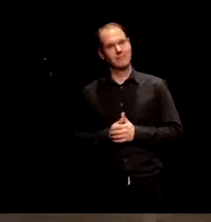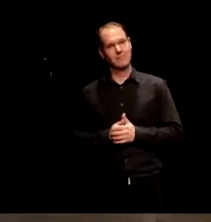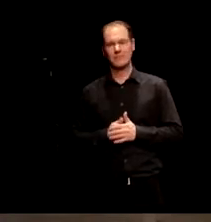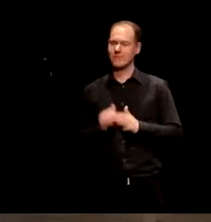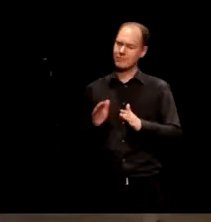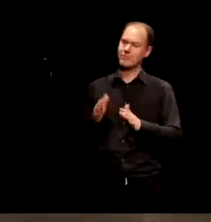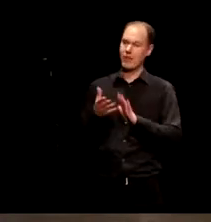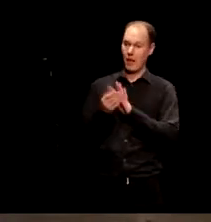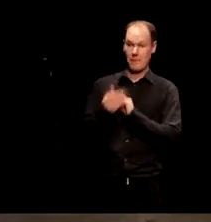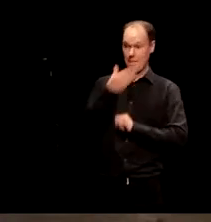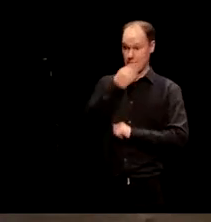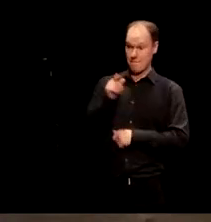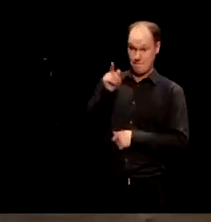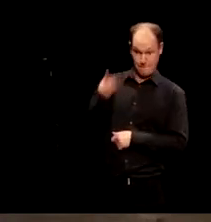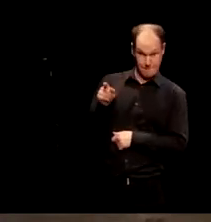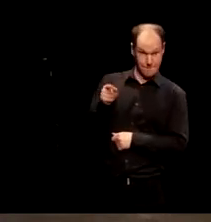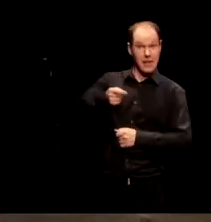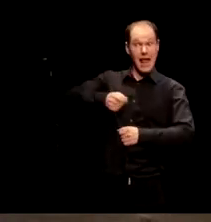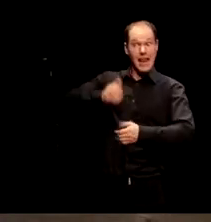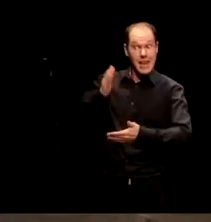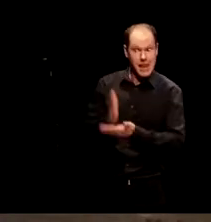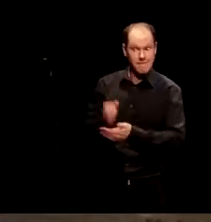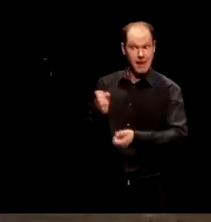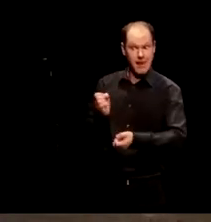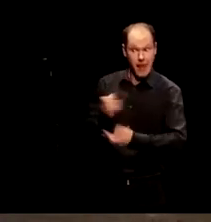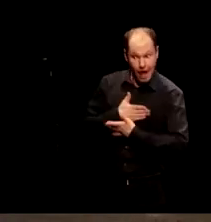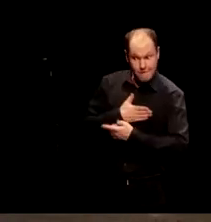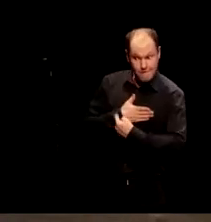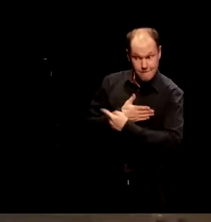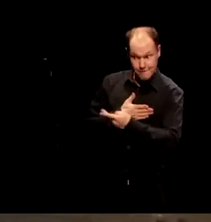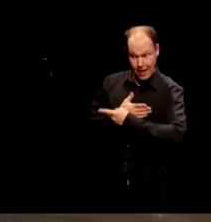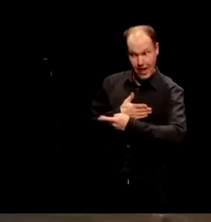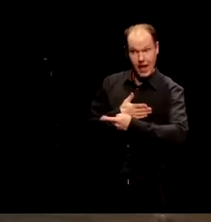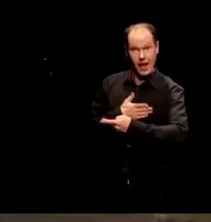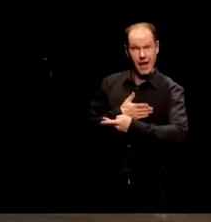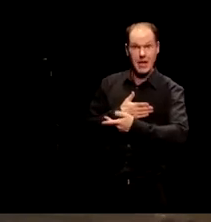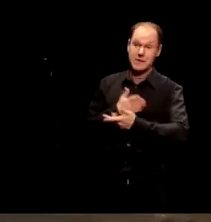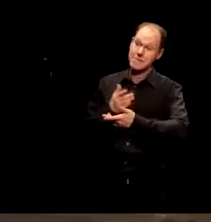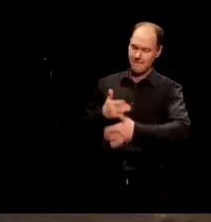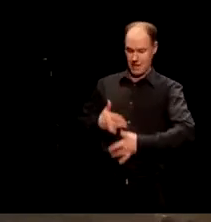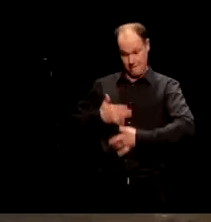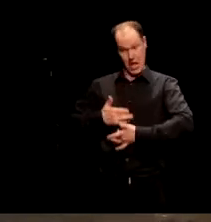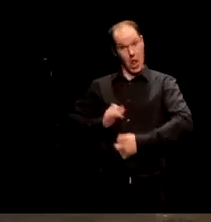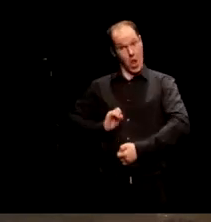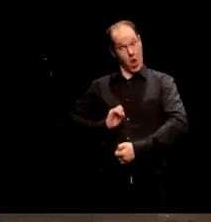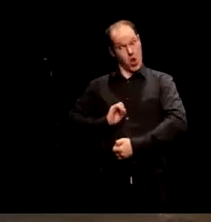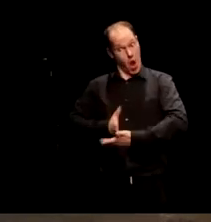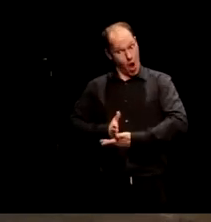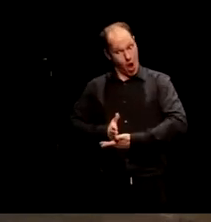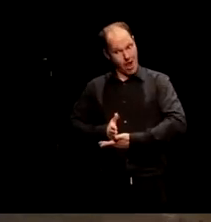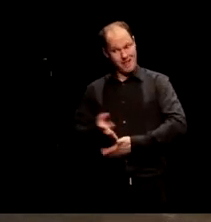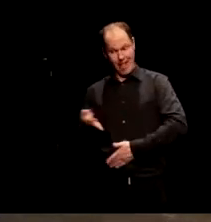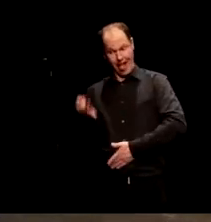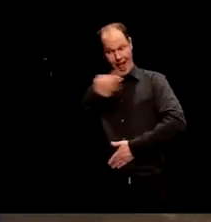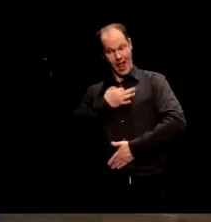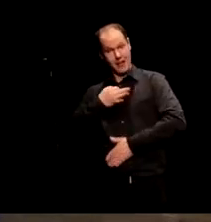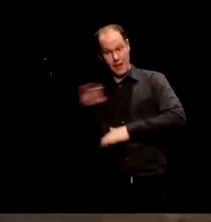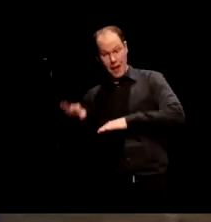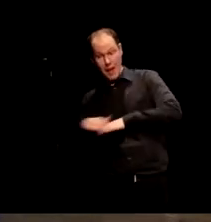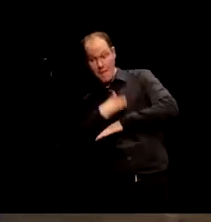Ruth. It fits why I really love you. If you felt sure and he asked you to marry